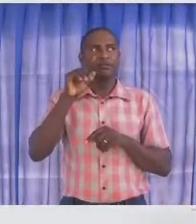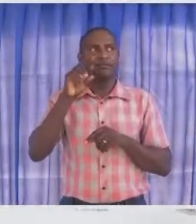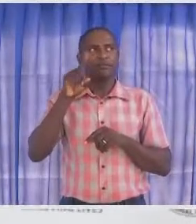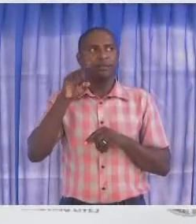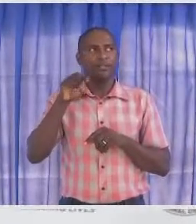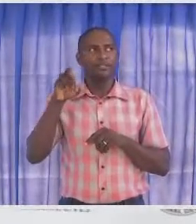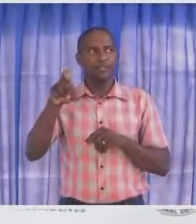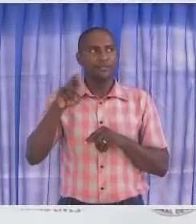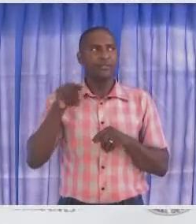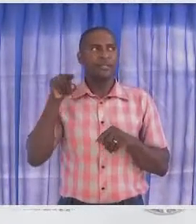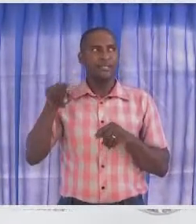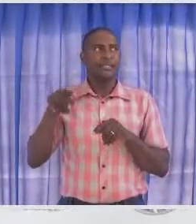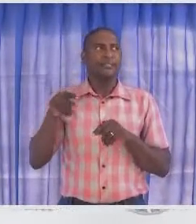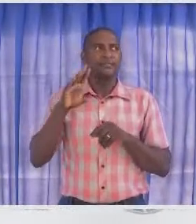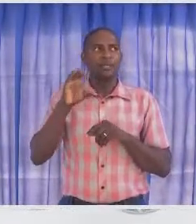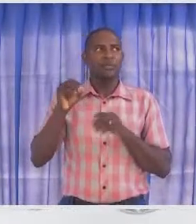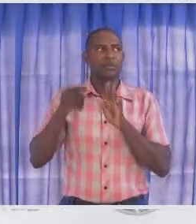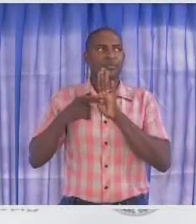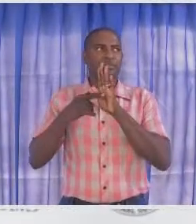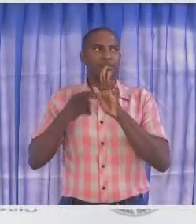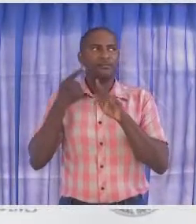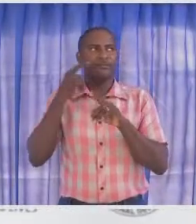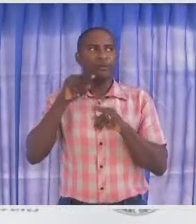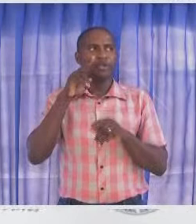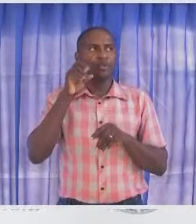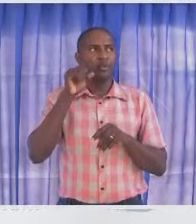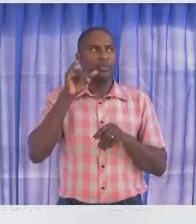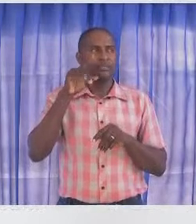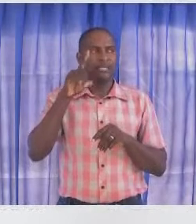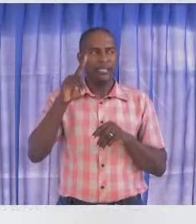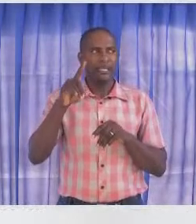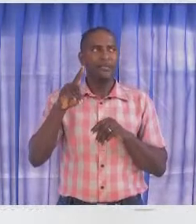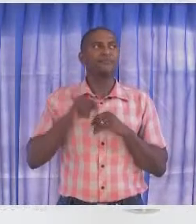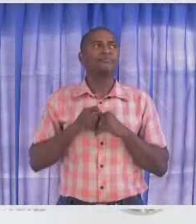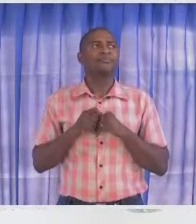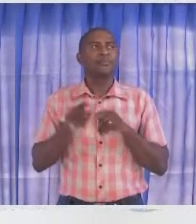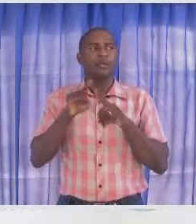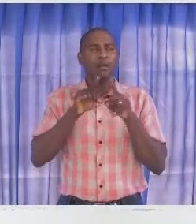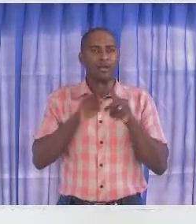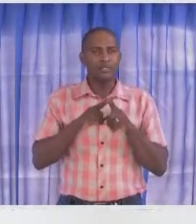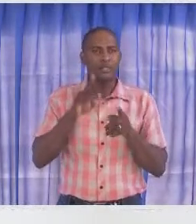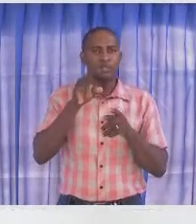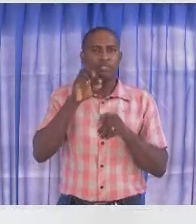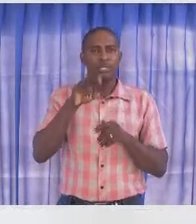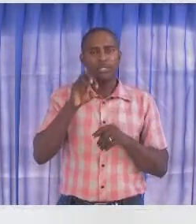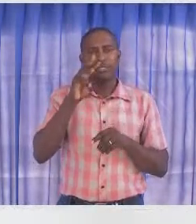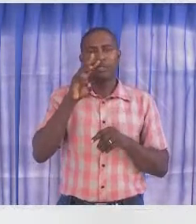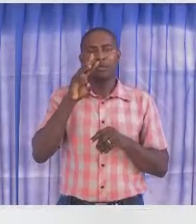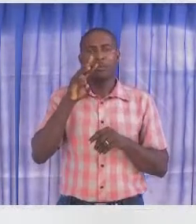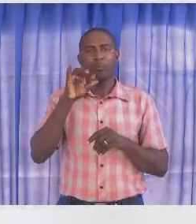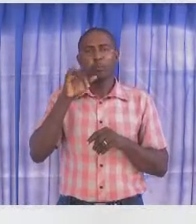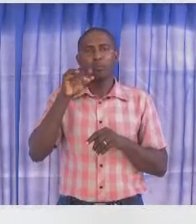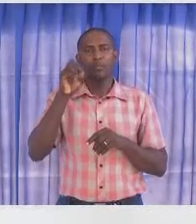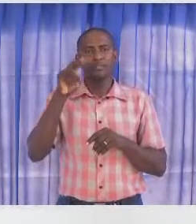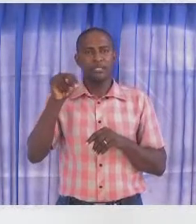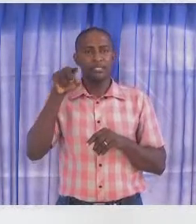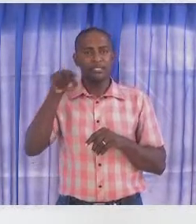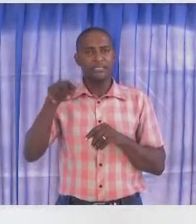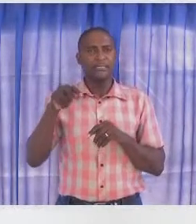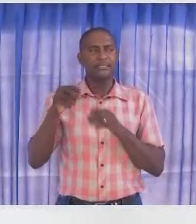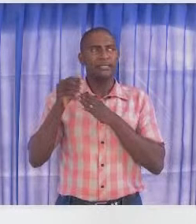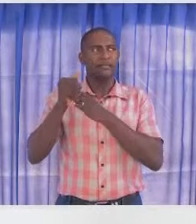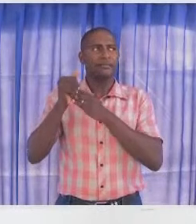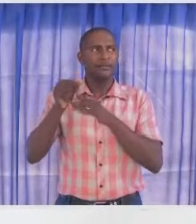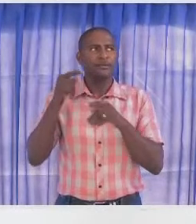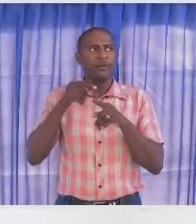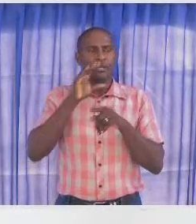Jamaica. Followed by him, after that, you'll hear Dr. Donna Powell-Wilson, and we mentioned she's the executive director of the